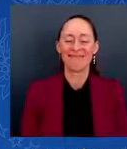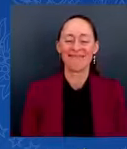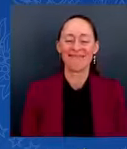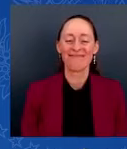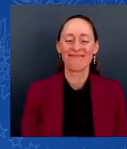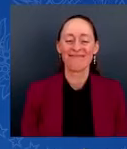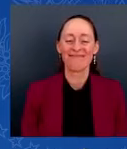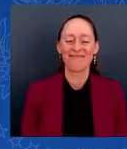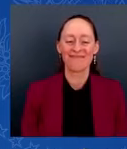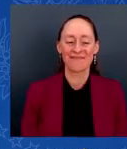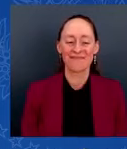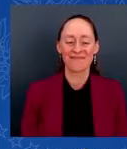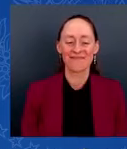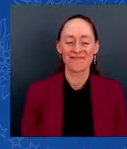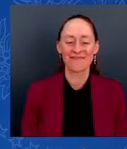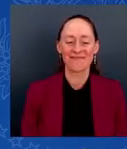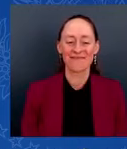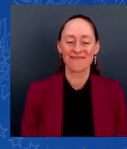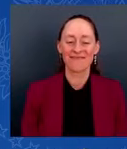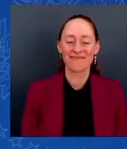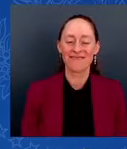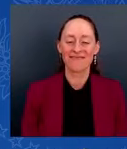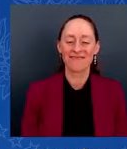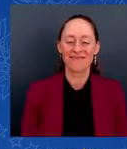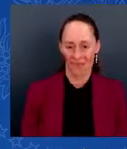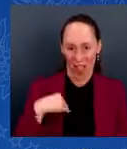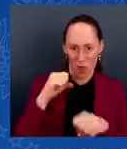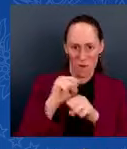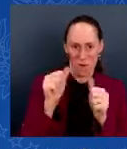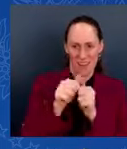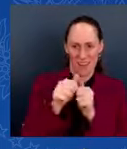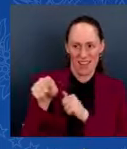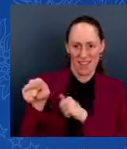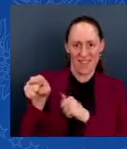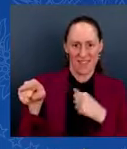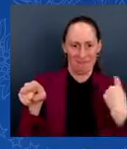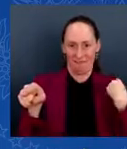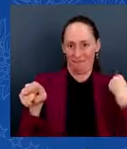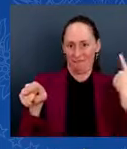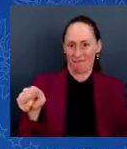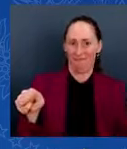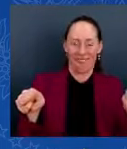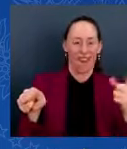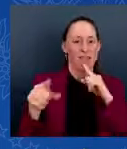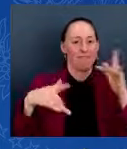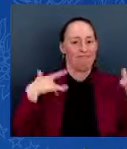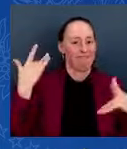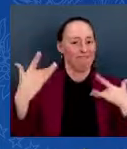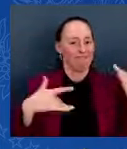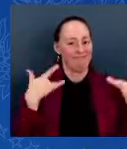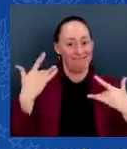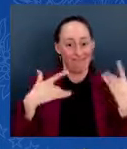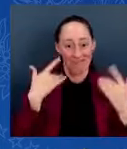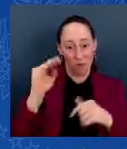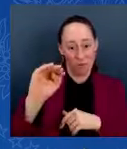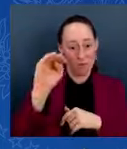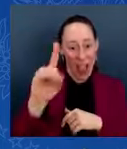And I've worked with her over the years. I'm telling you, Marilyn, you're going to do a great thing when you send her to the United States Senate.